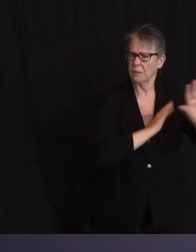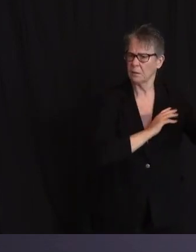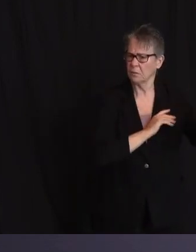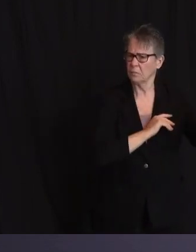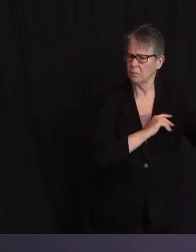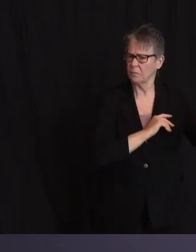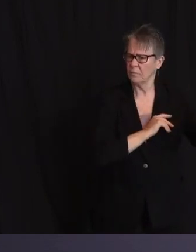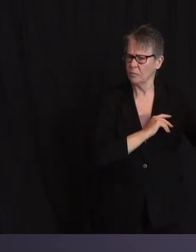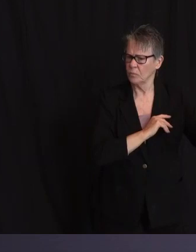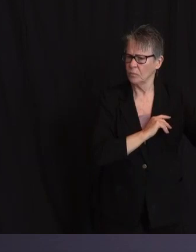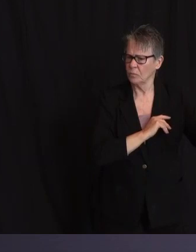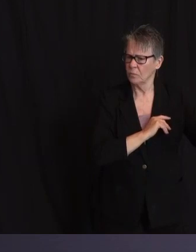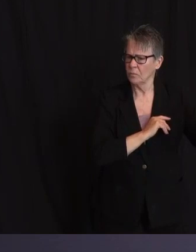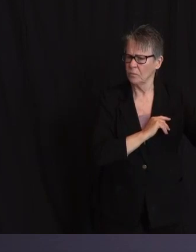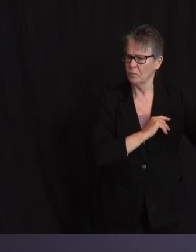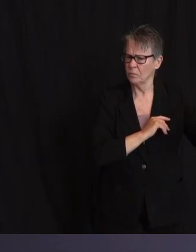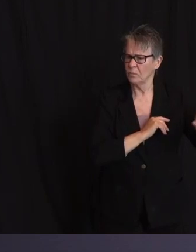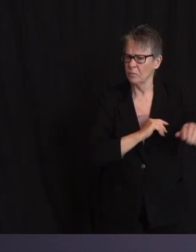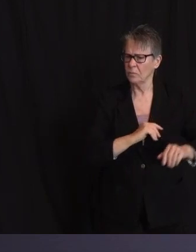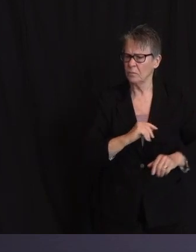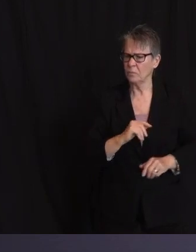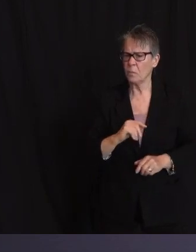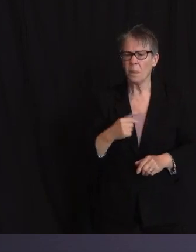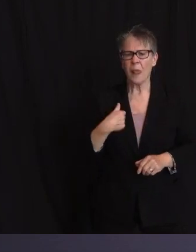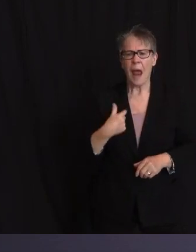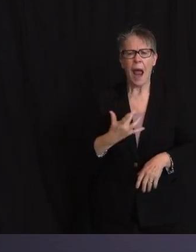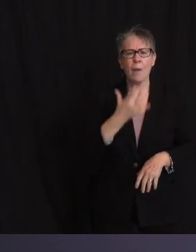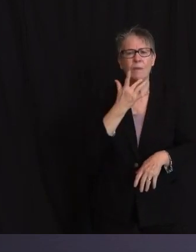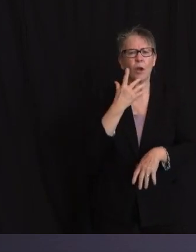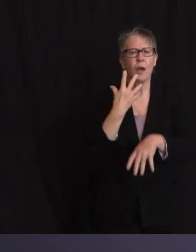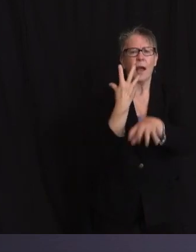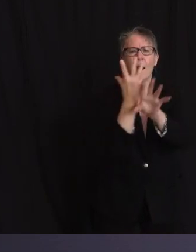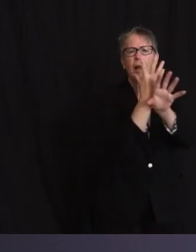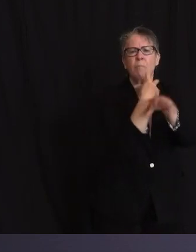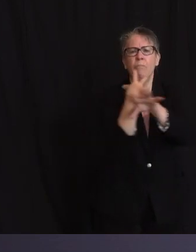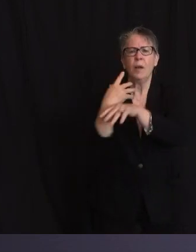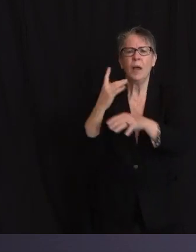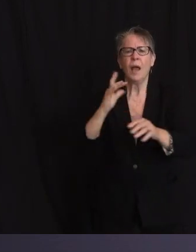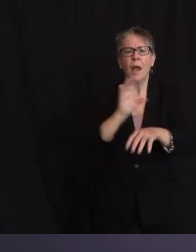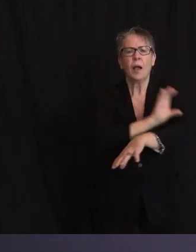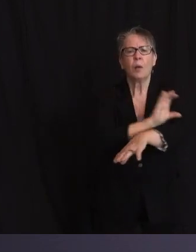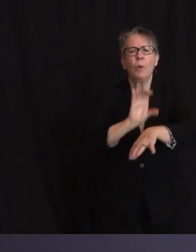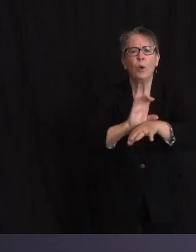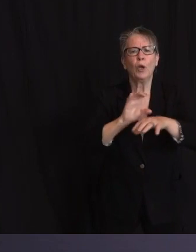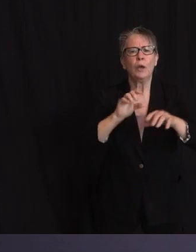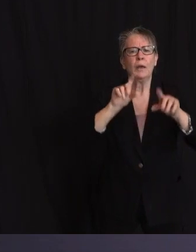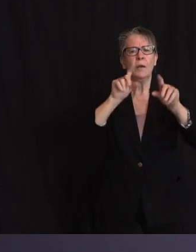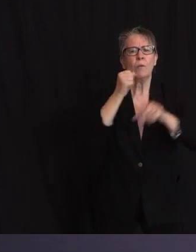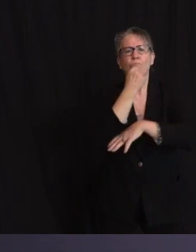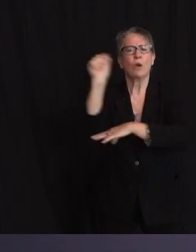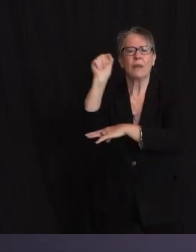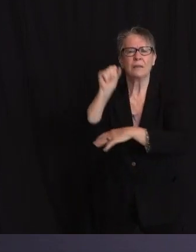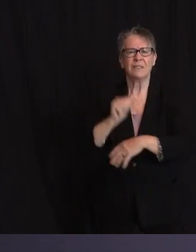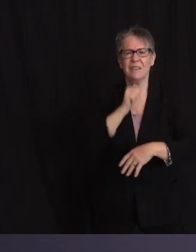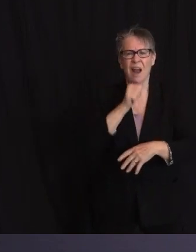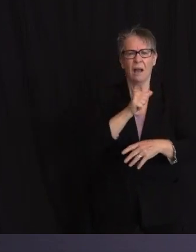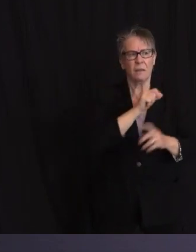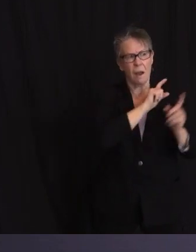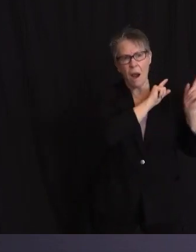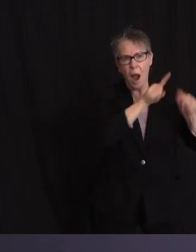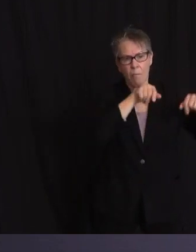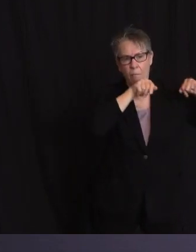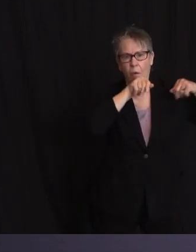home. We want people to stay home. Remember, that's still what we want you to do, and to stay away from each other. They have